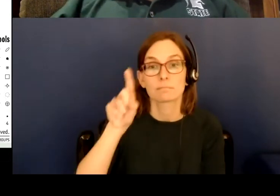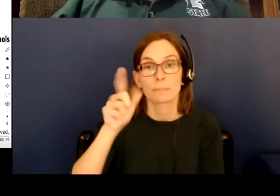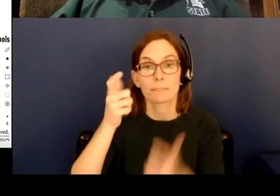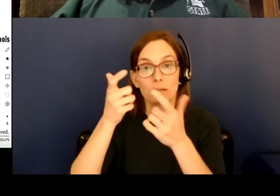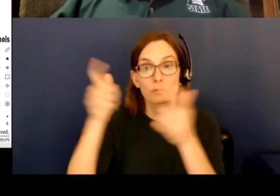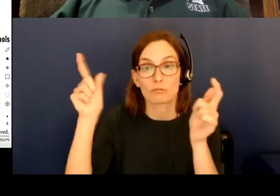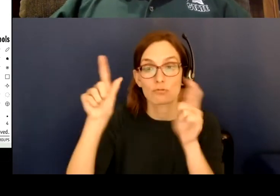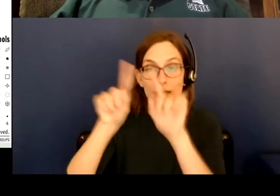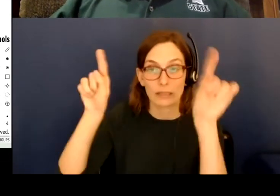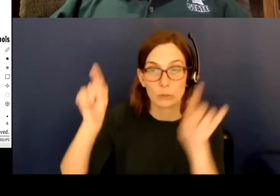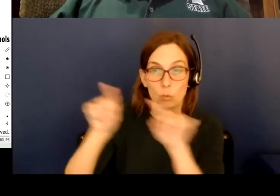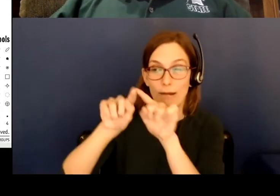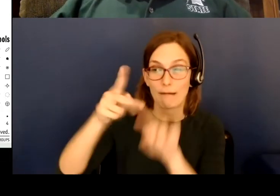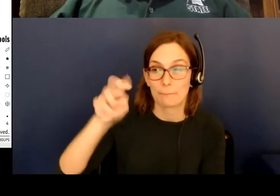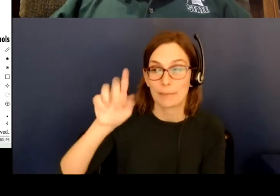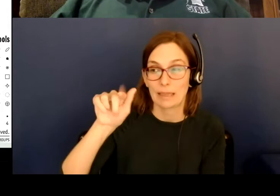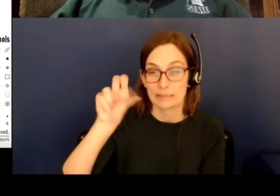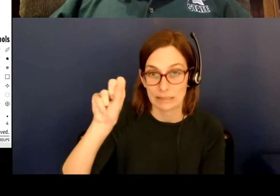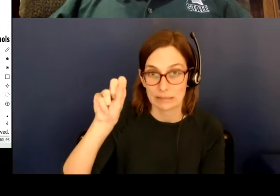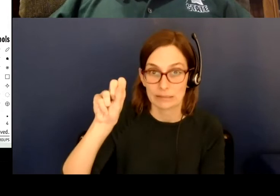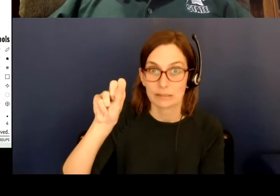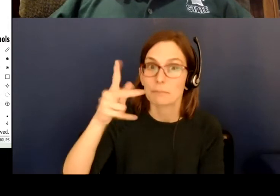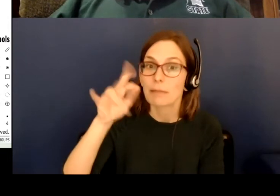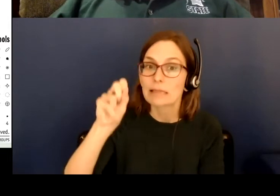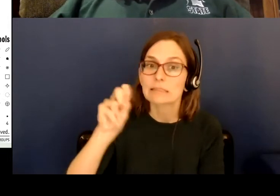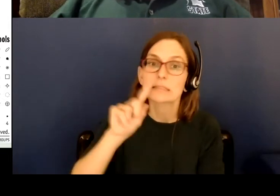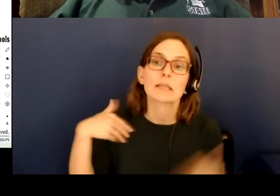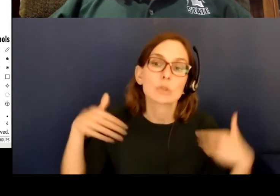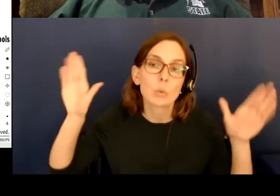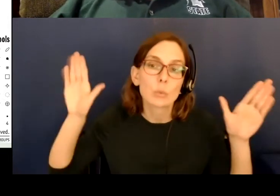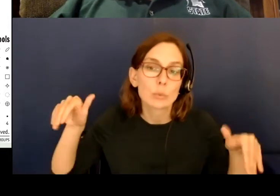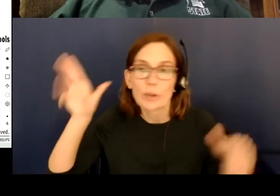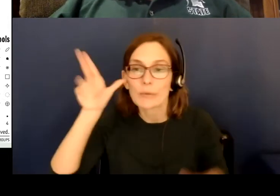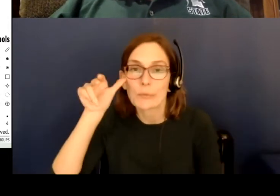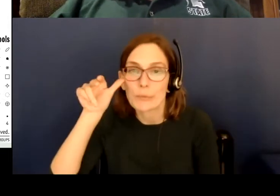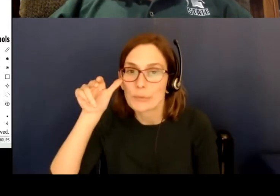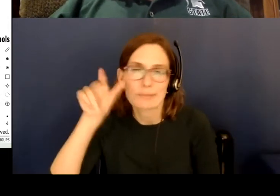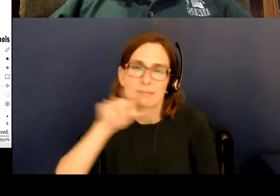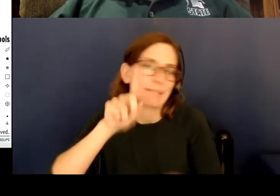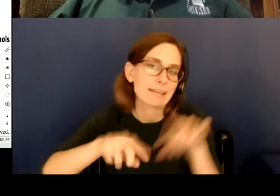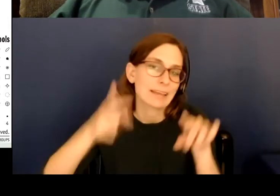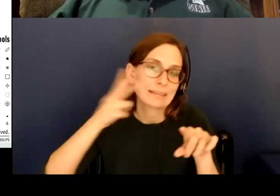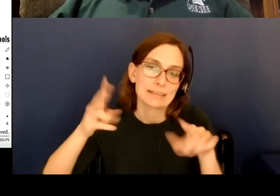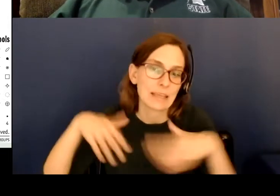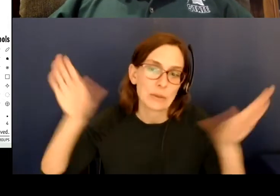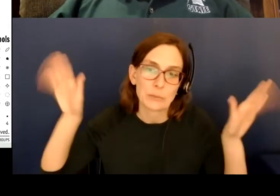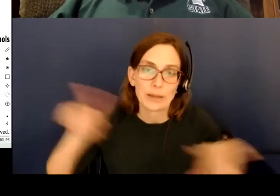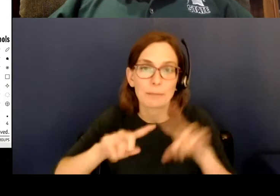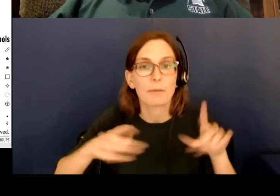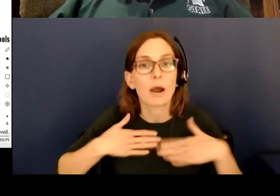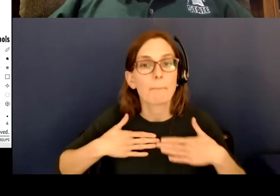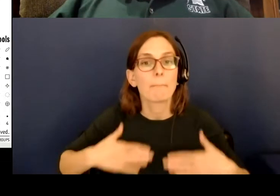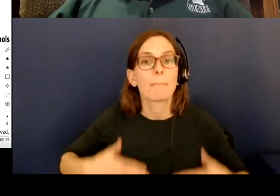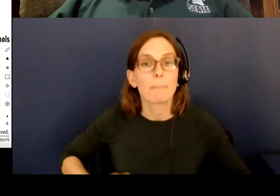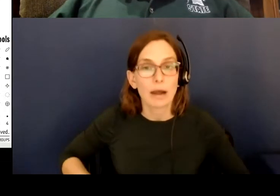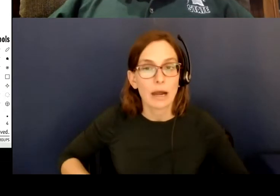right here. Now, Pegasus is a horse, a winged horse. I don't see any wings, okay, but look at this. Here's a body, here is a long